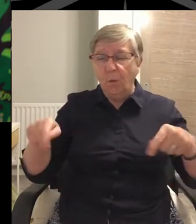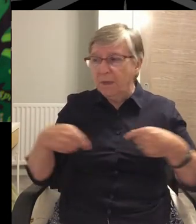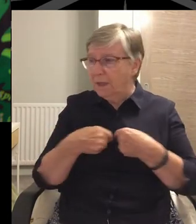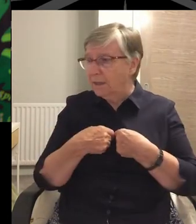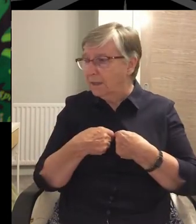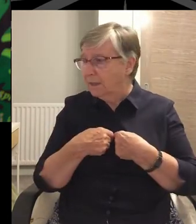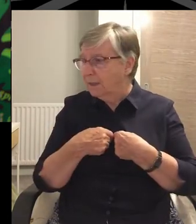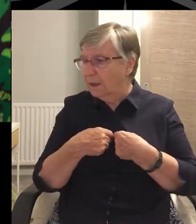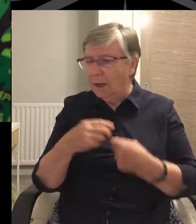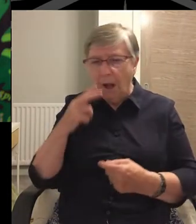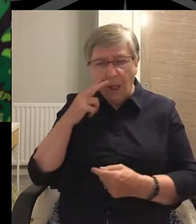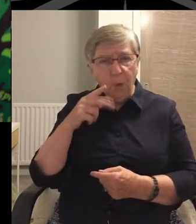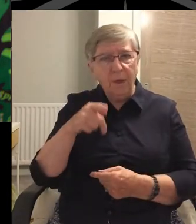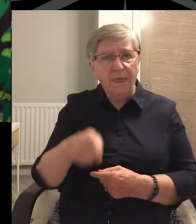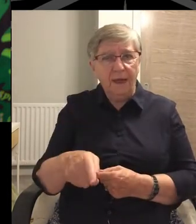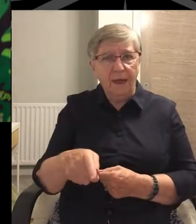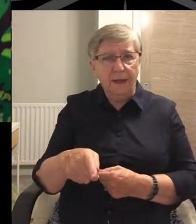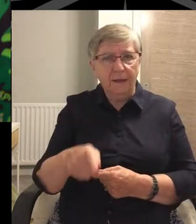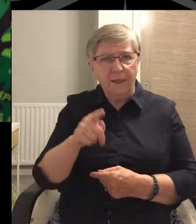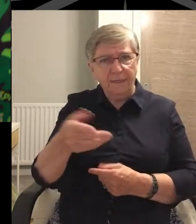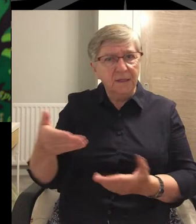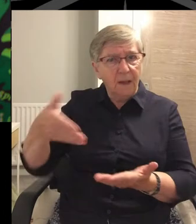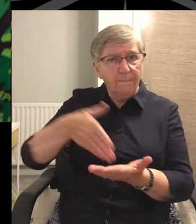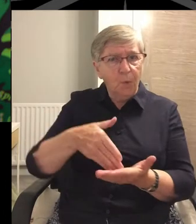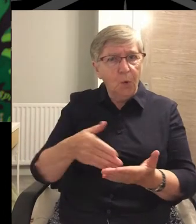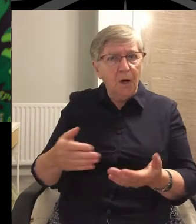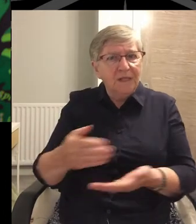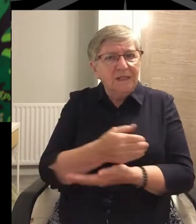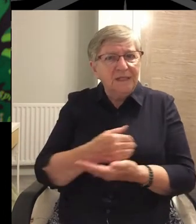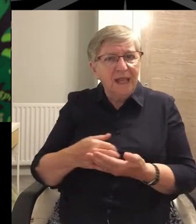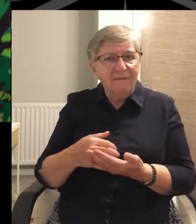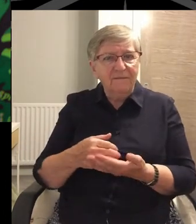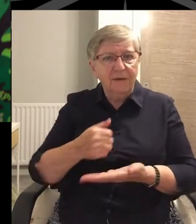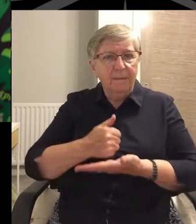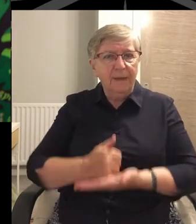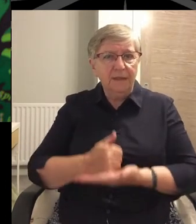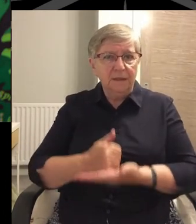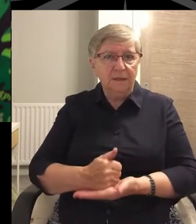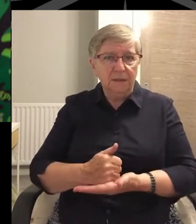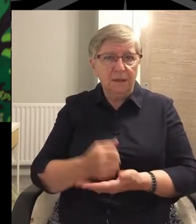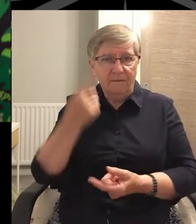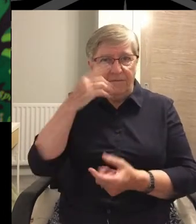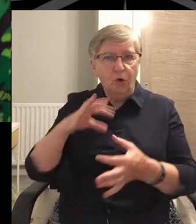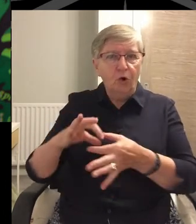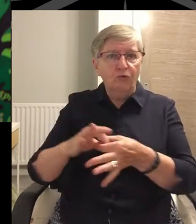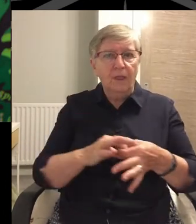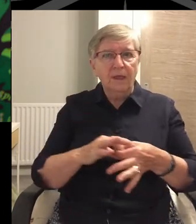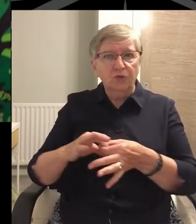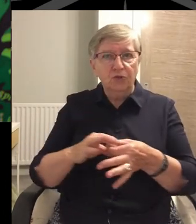And if we reflect on that, that in fact is a much more secure basis for a relationship.